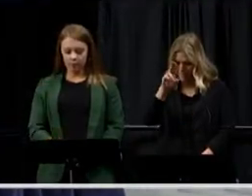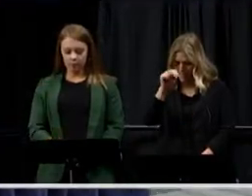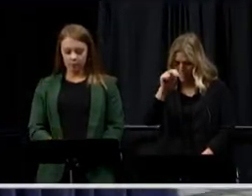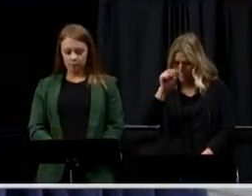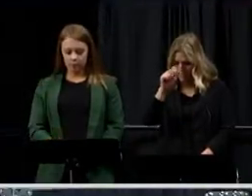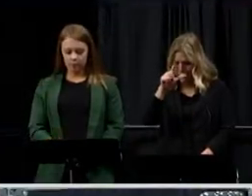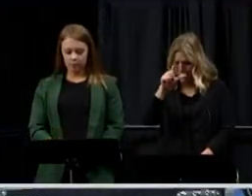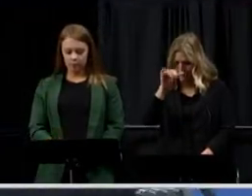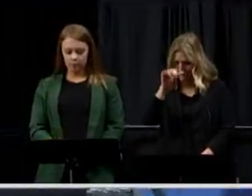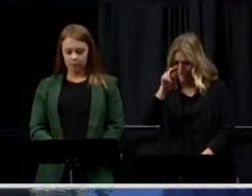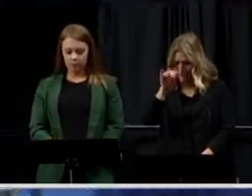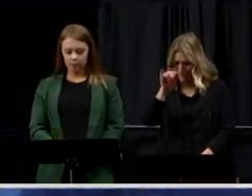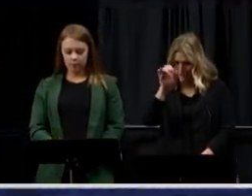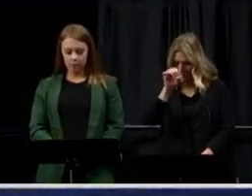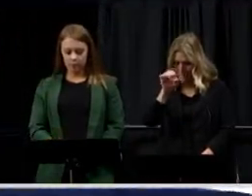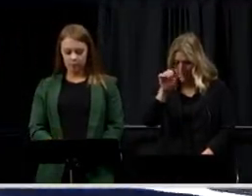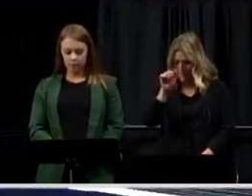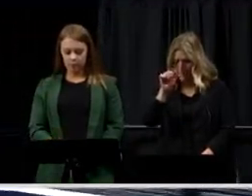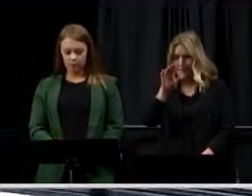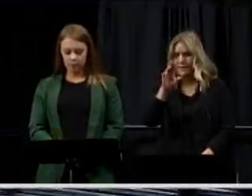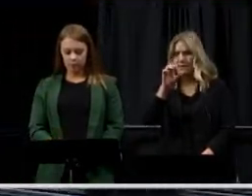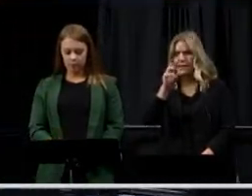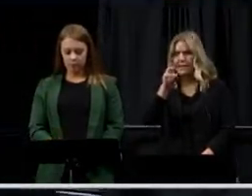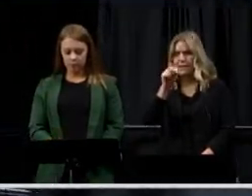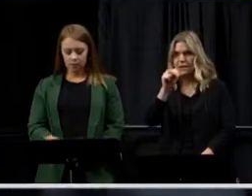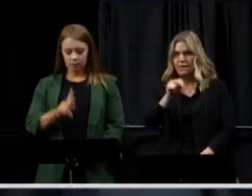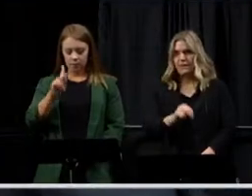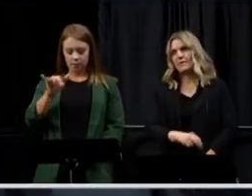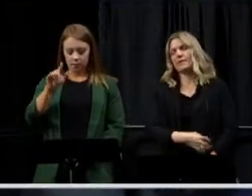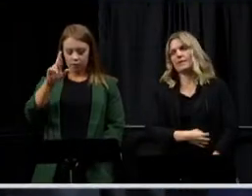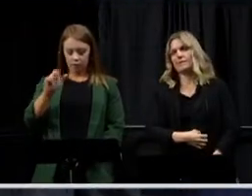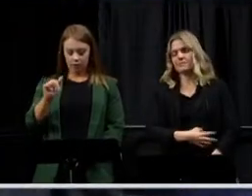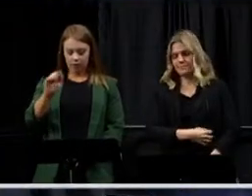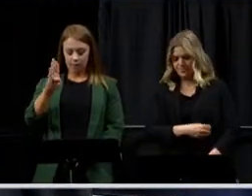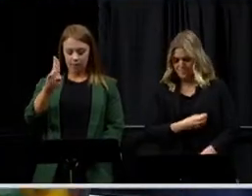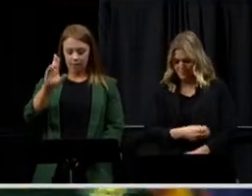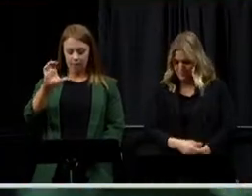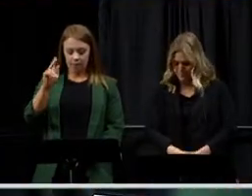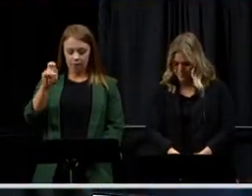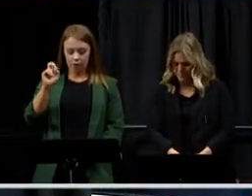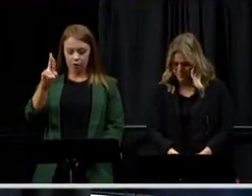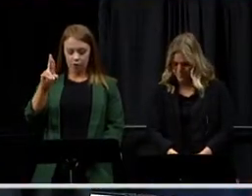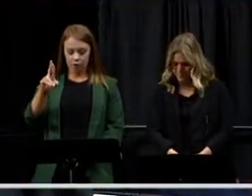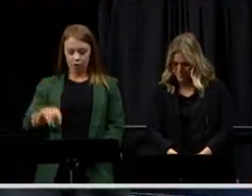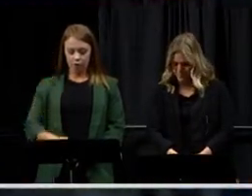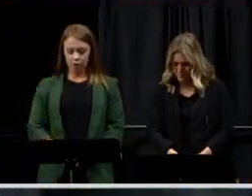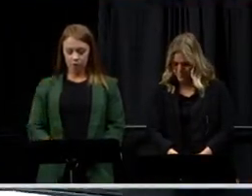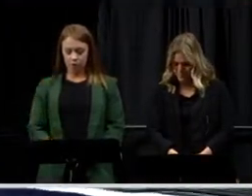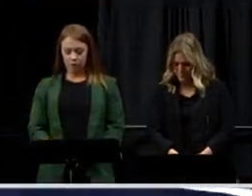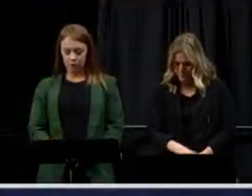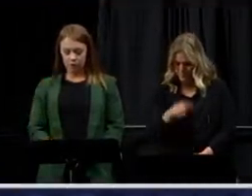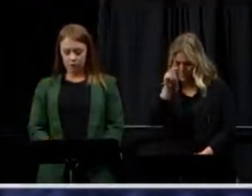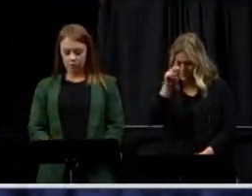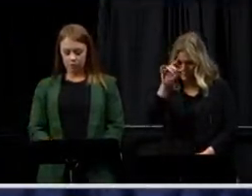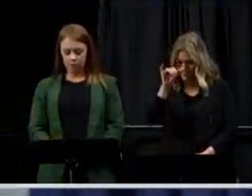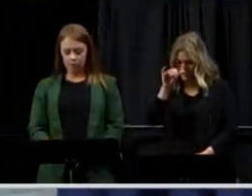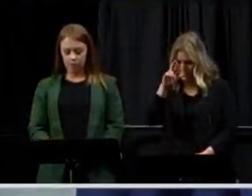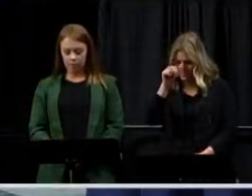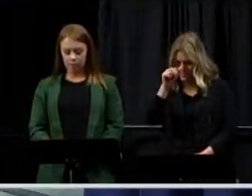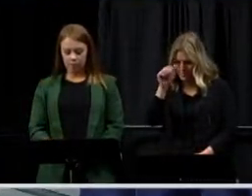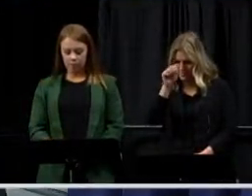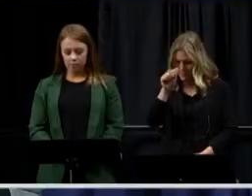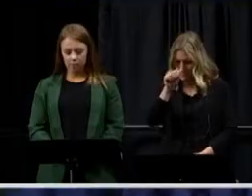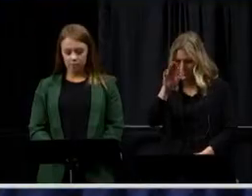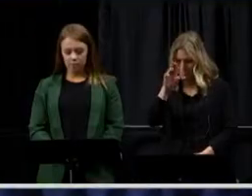Sunalini Everett Addie Brown. Kyra Lachey Buckner. Kyra